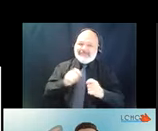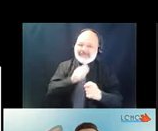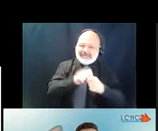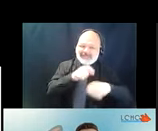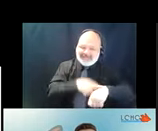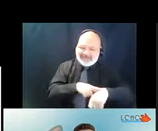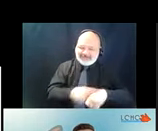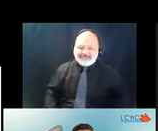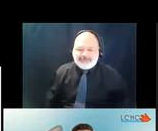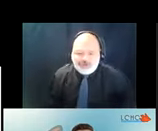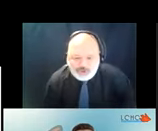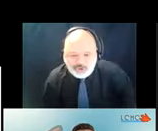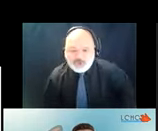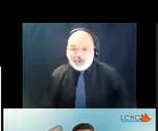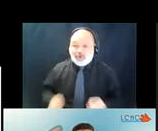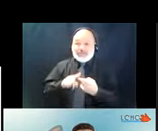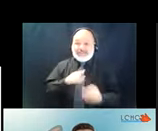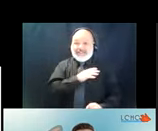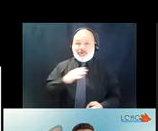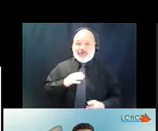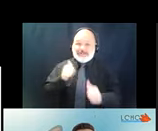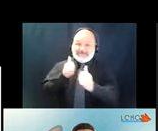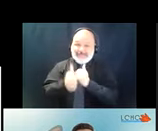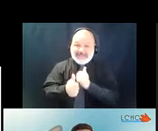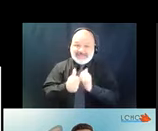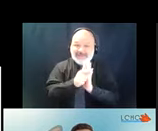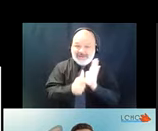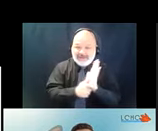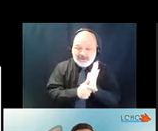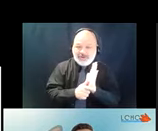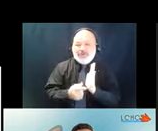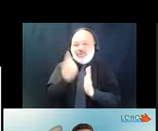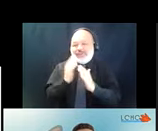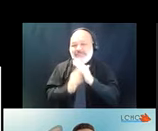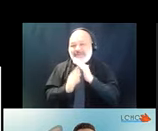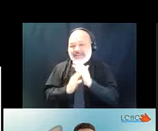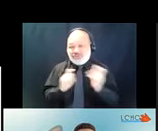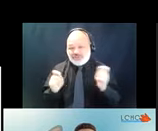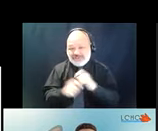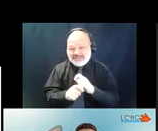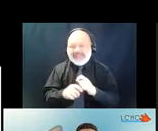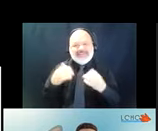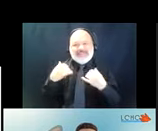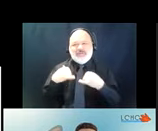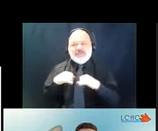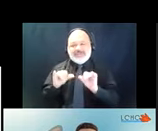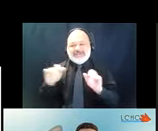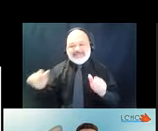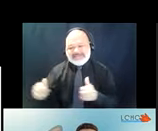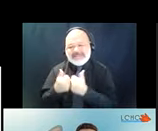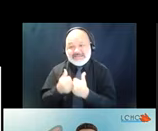the Congress passes some type of immigration reform, that'll continue to be a challenge. In